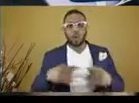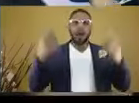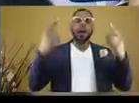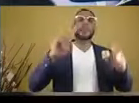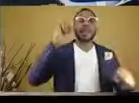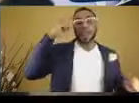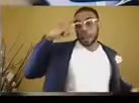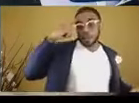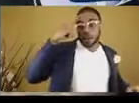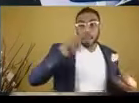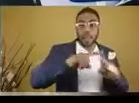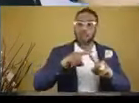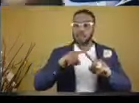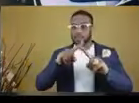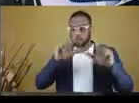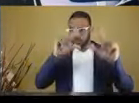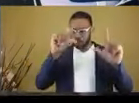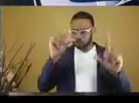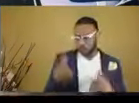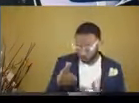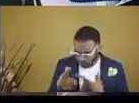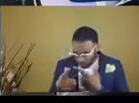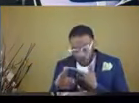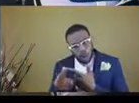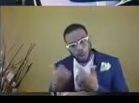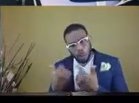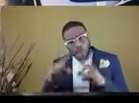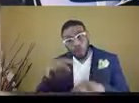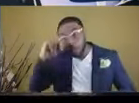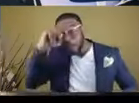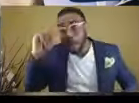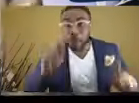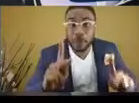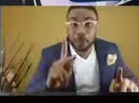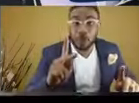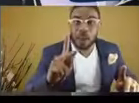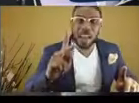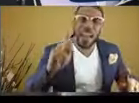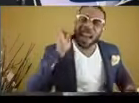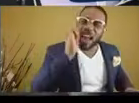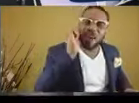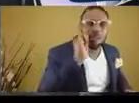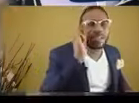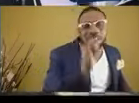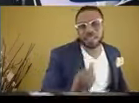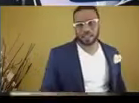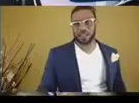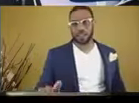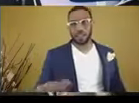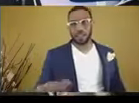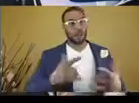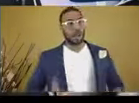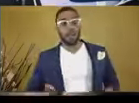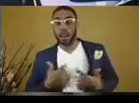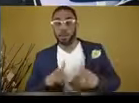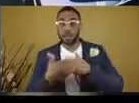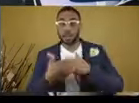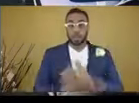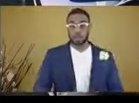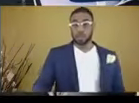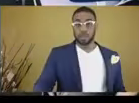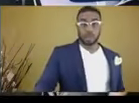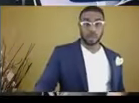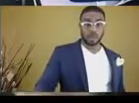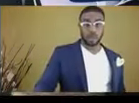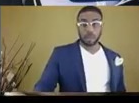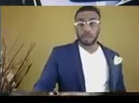Capitol as a microcosm of what happens to Black people every single day of our lives in this country, and why it